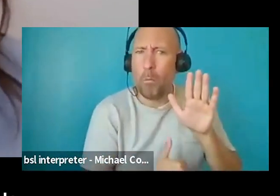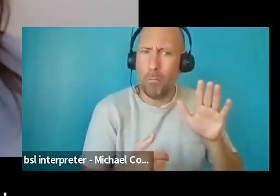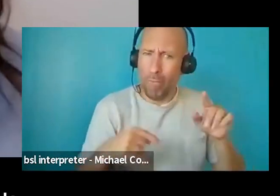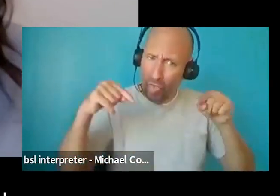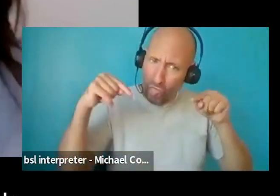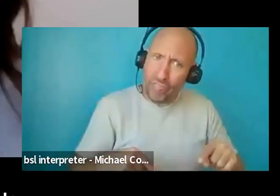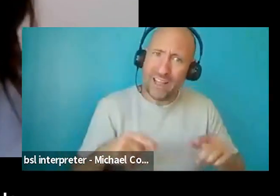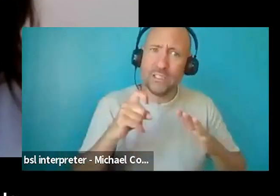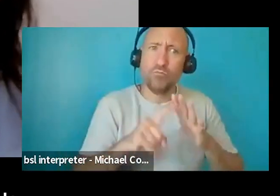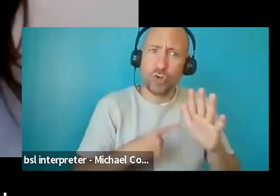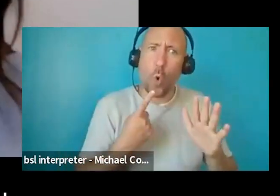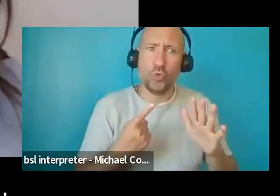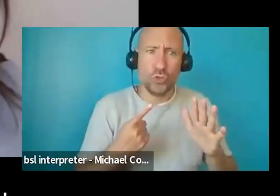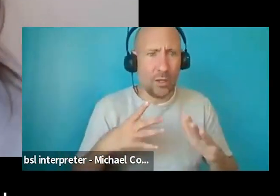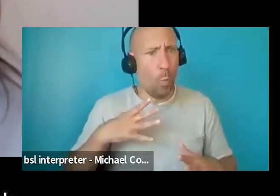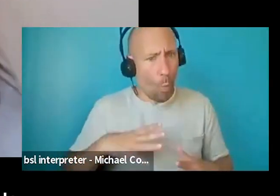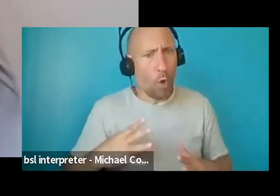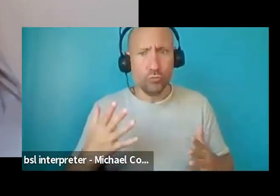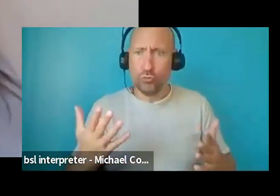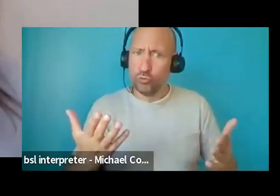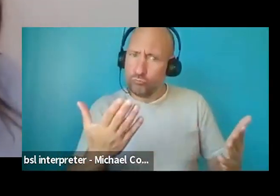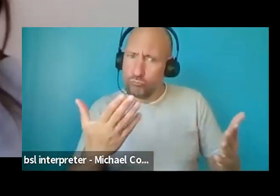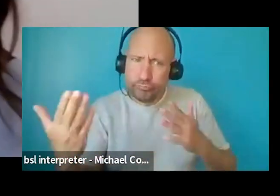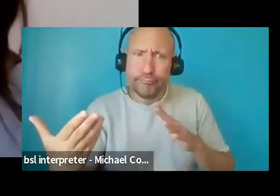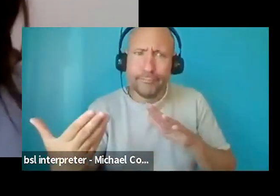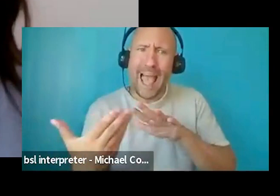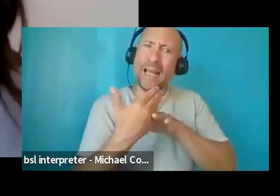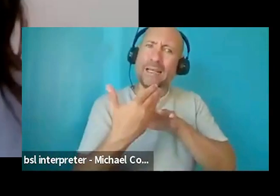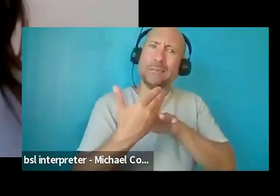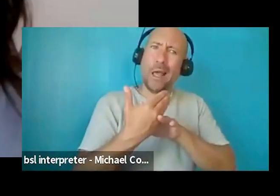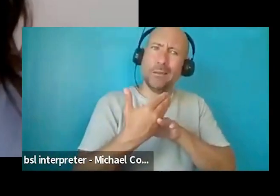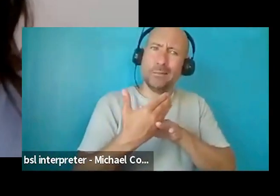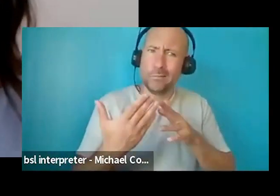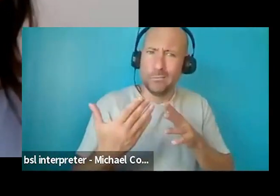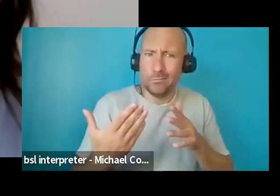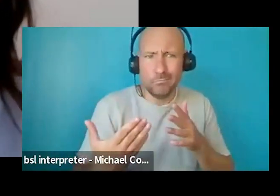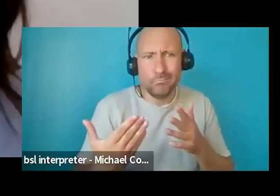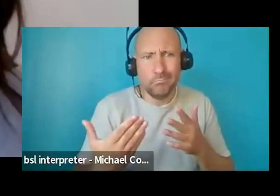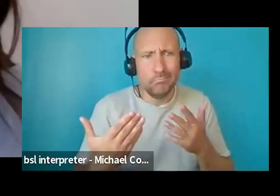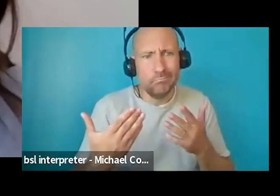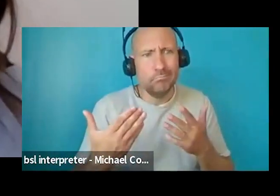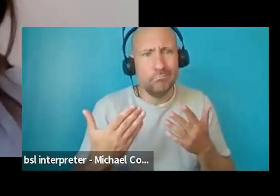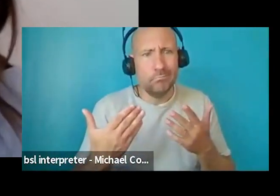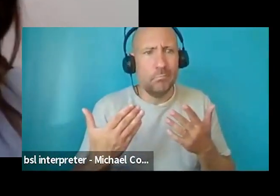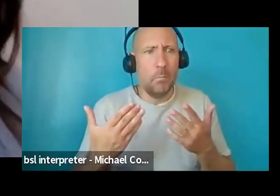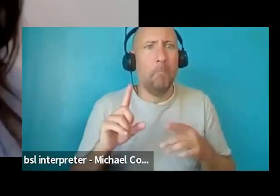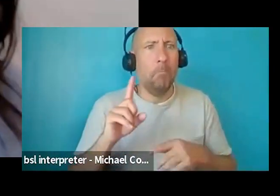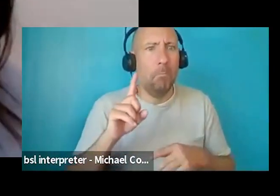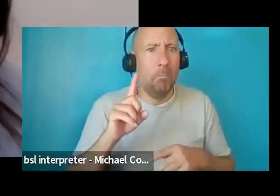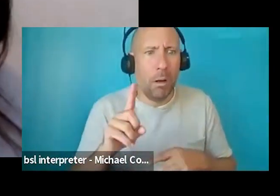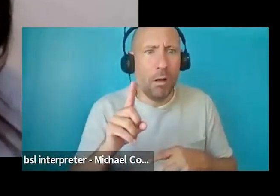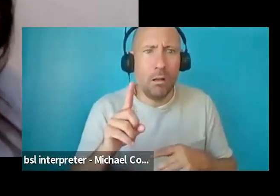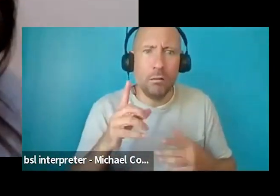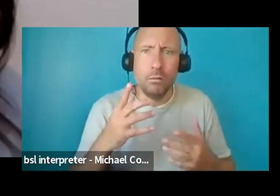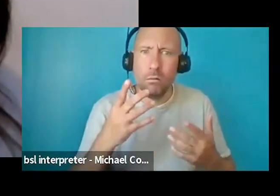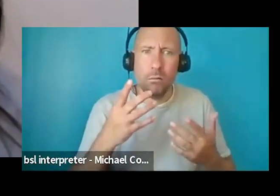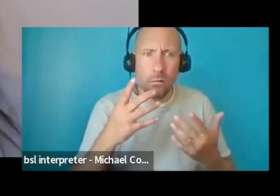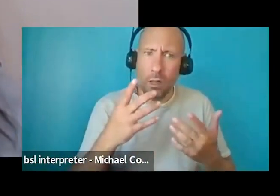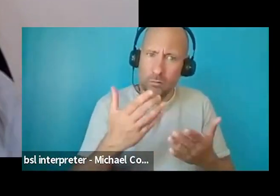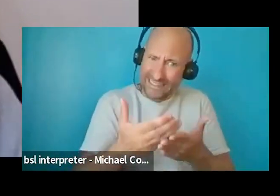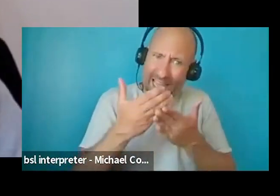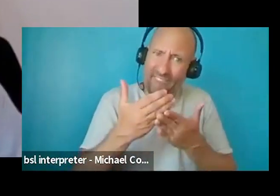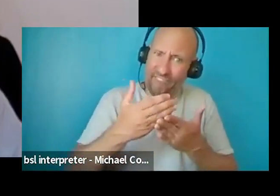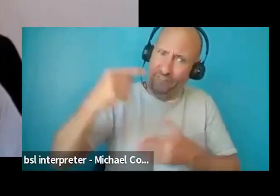at making access possible, but also to make it possible within the context of